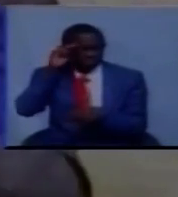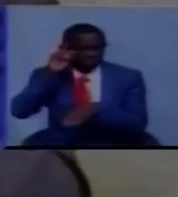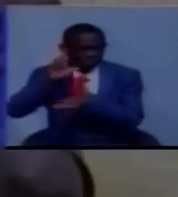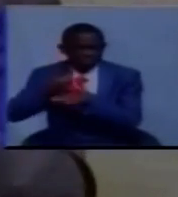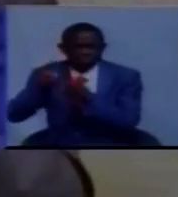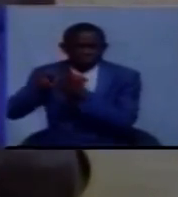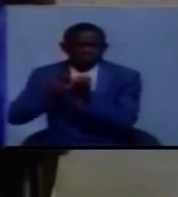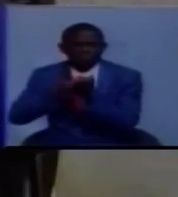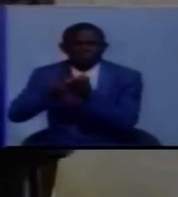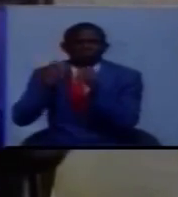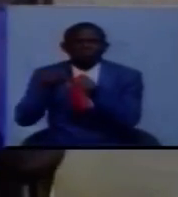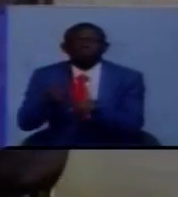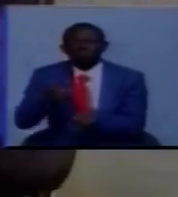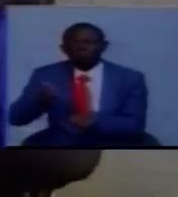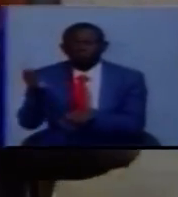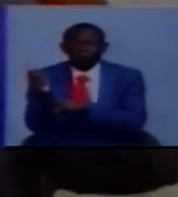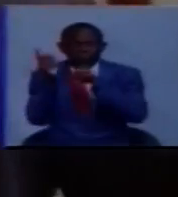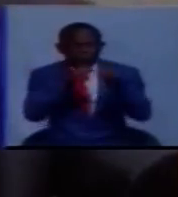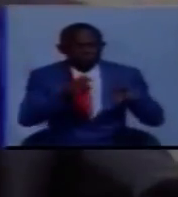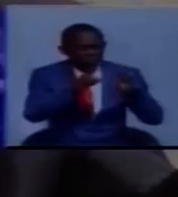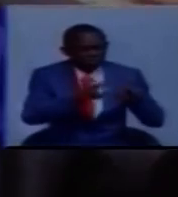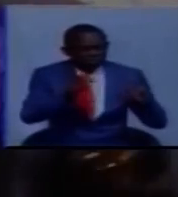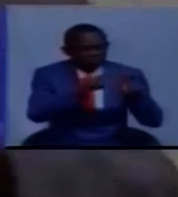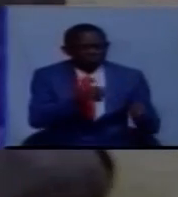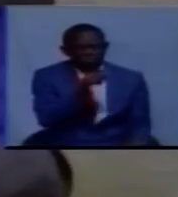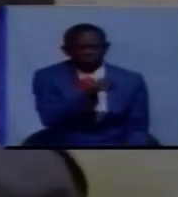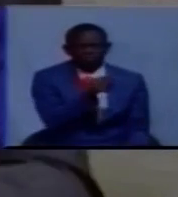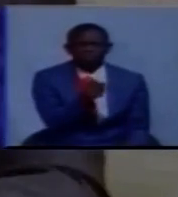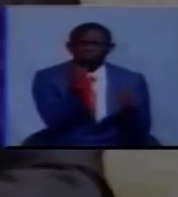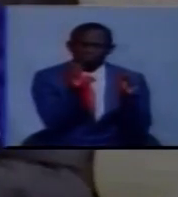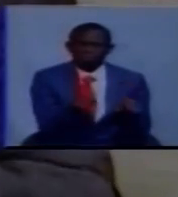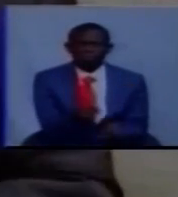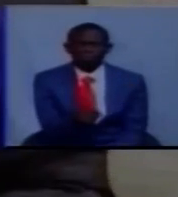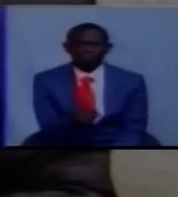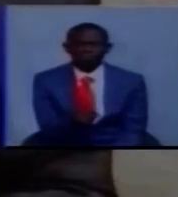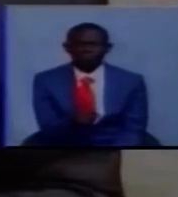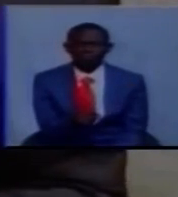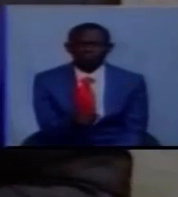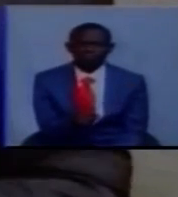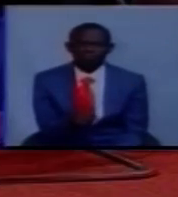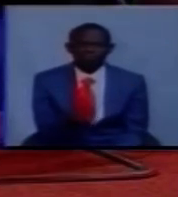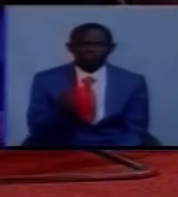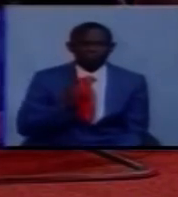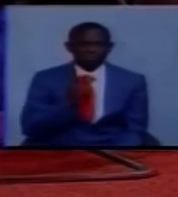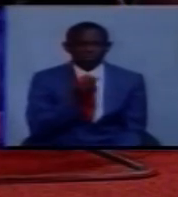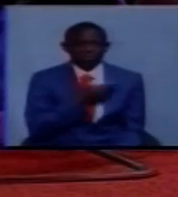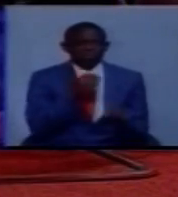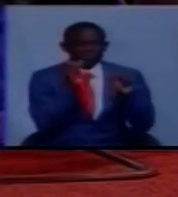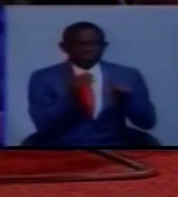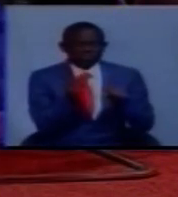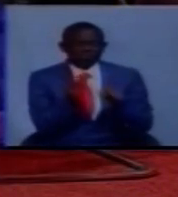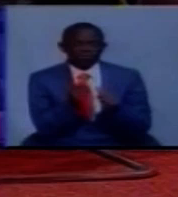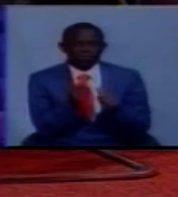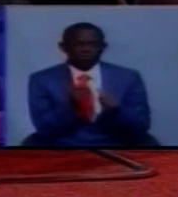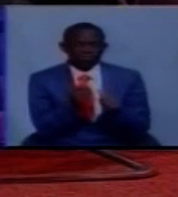at the conditions of service, we inspect the factory and other things. But meanwhile, we know what somebody has complained about this, then we can be able to pick